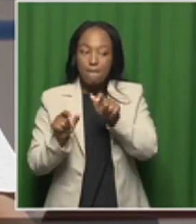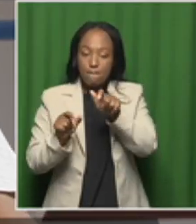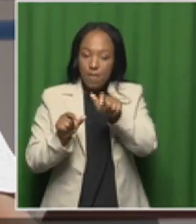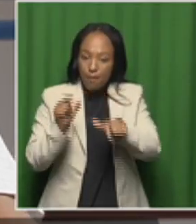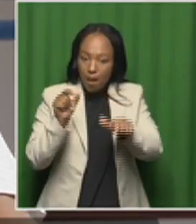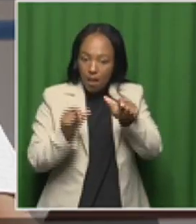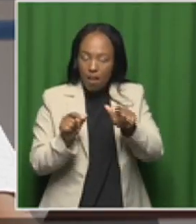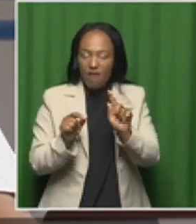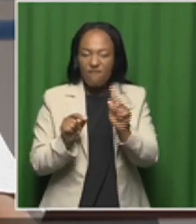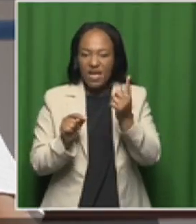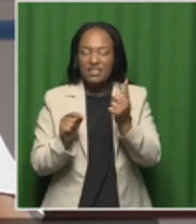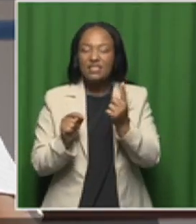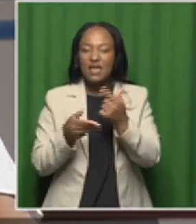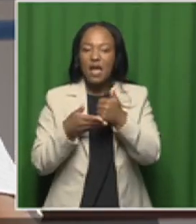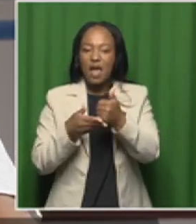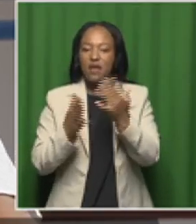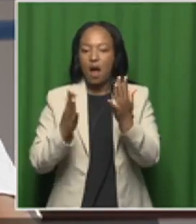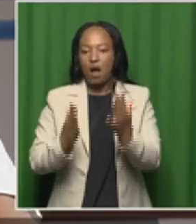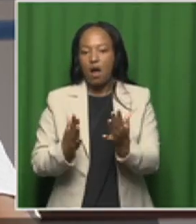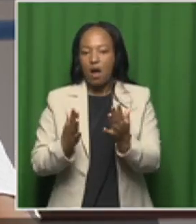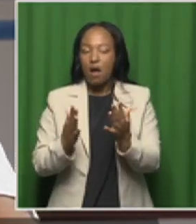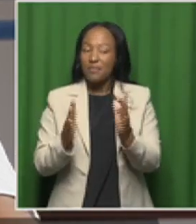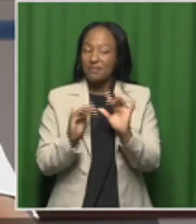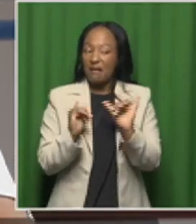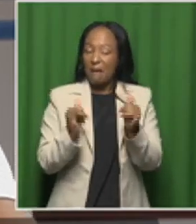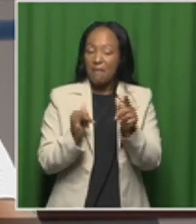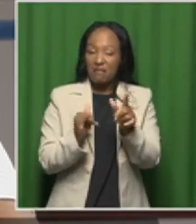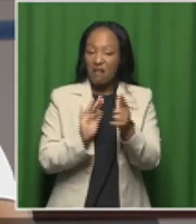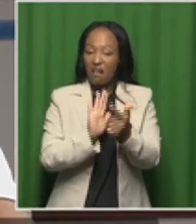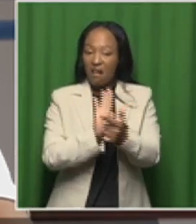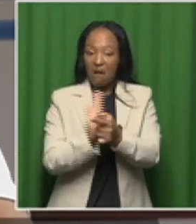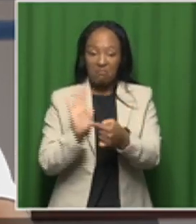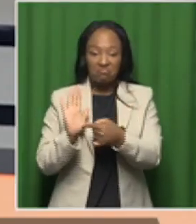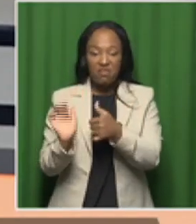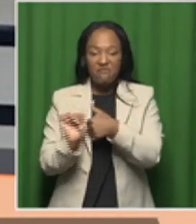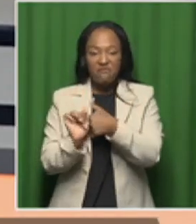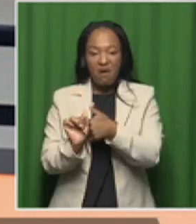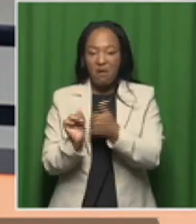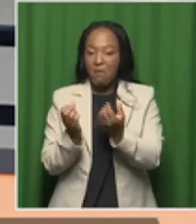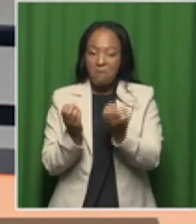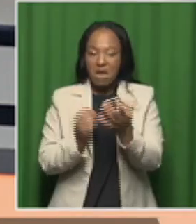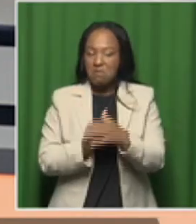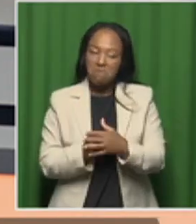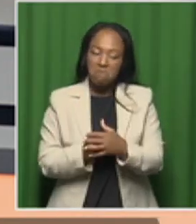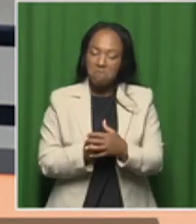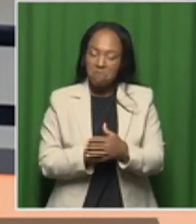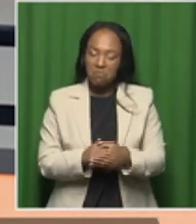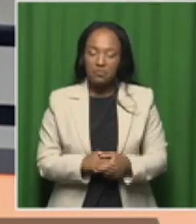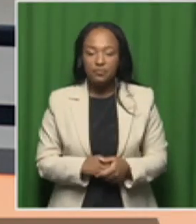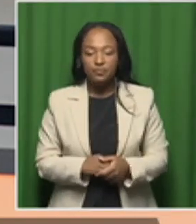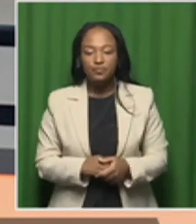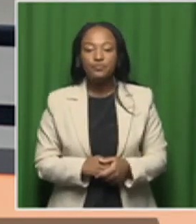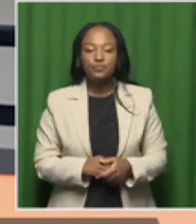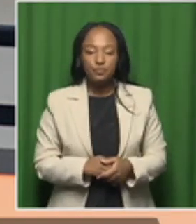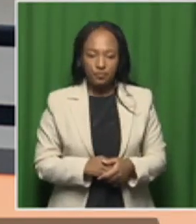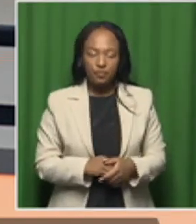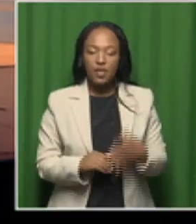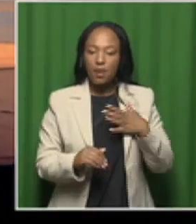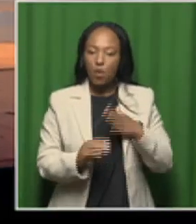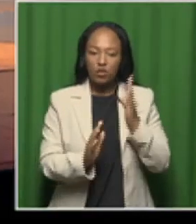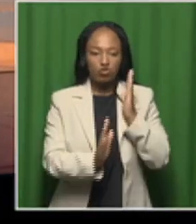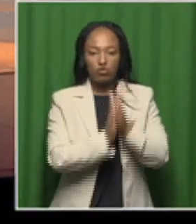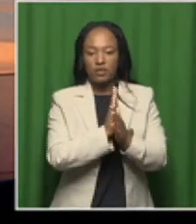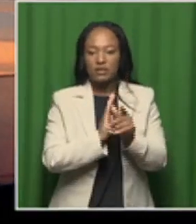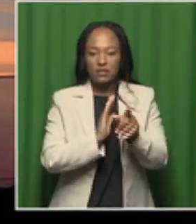Yeah. Although some, they don't even comply, but that's the key thing. Yeah, it is. It really is. So I want to get into it straight away because I know that you're